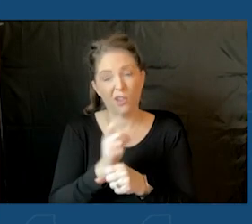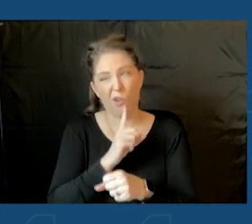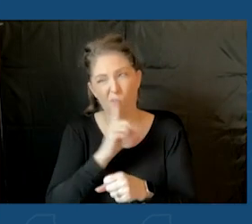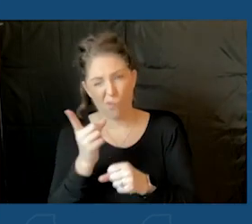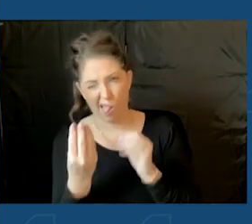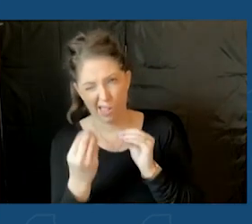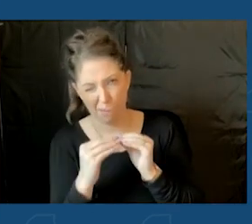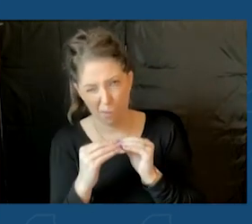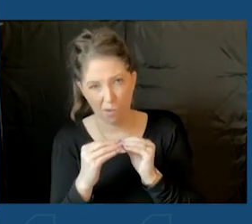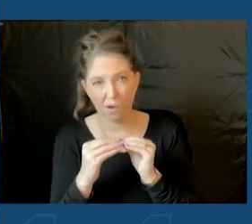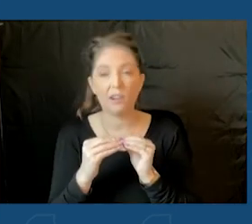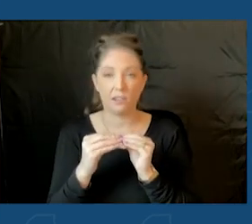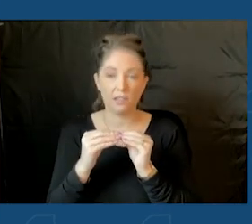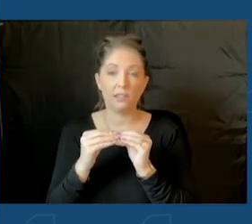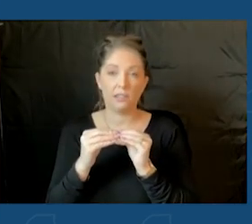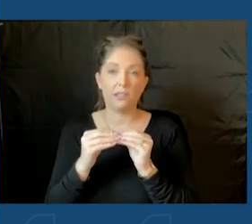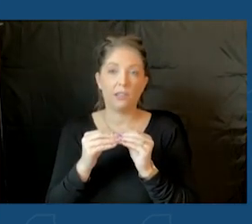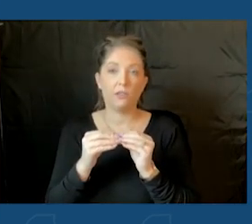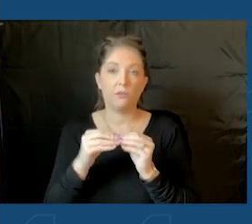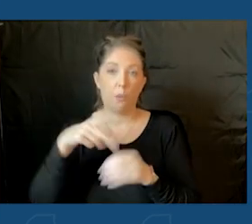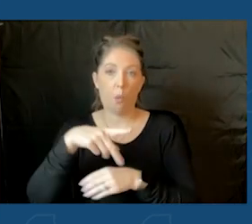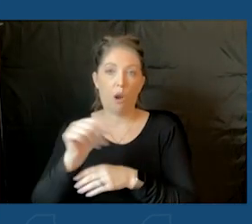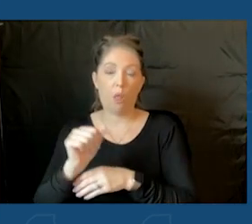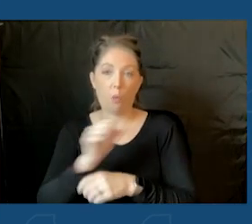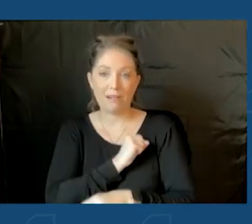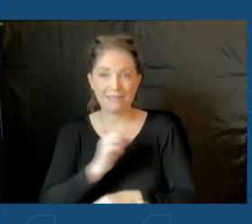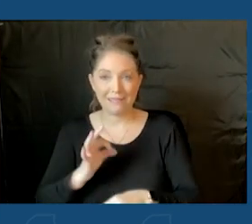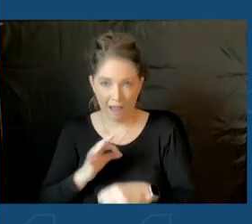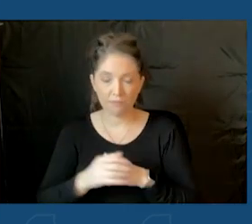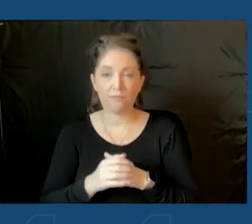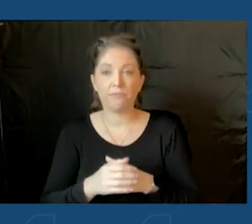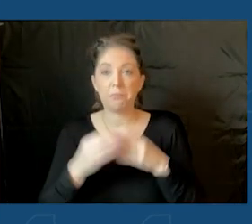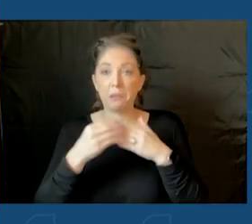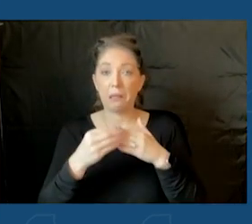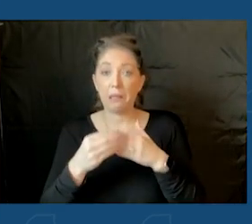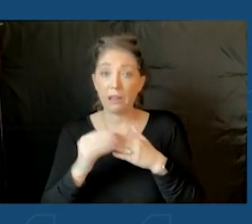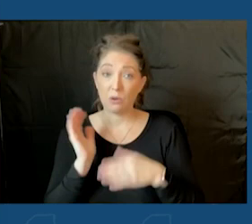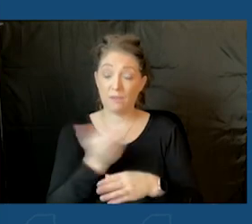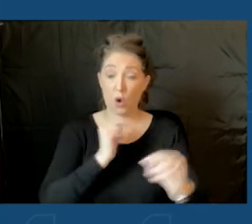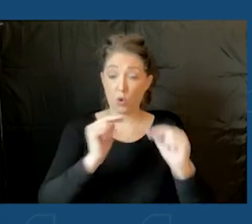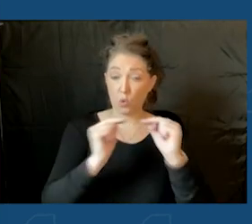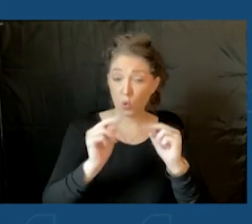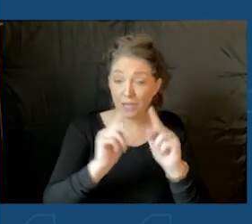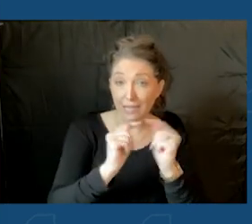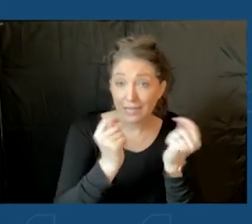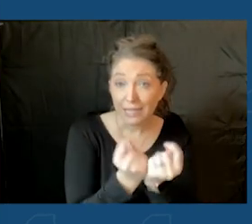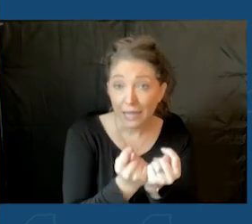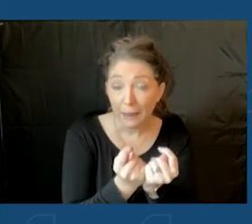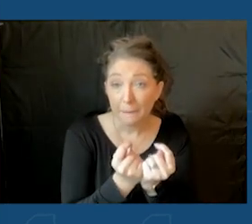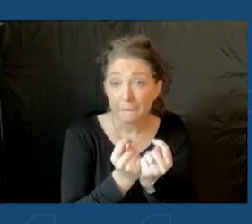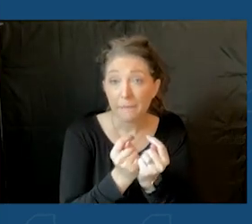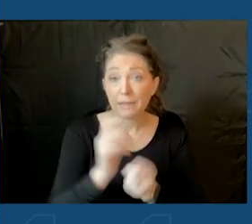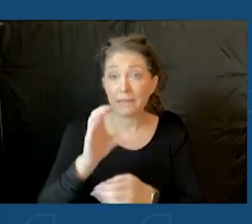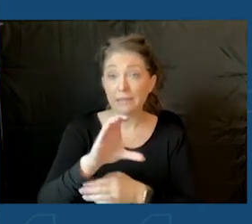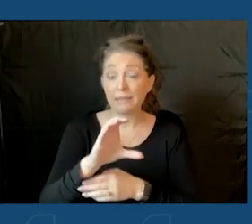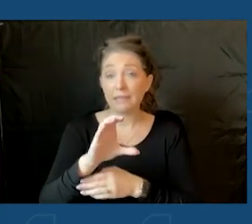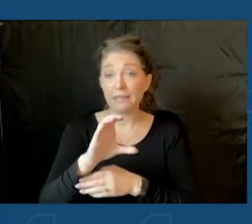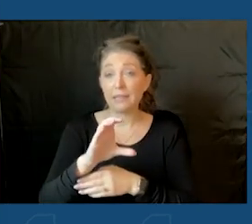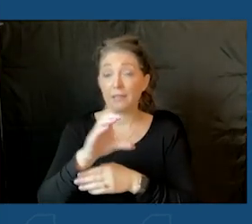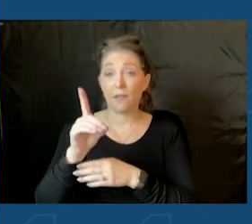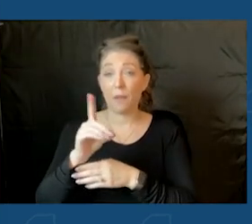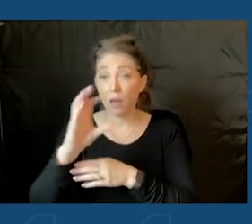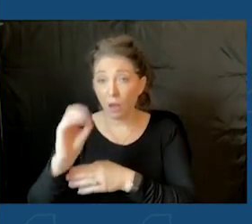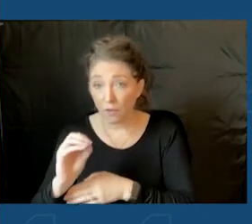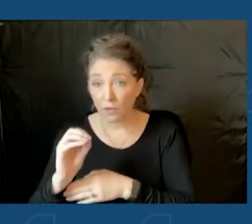working on this, of the Port Authority staff. The leaders of our negotiating team, Chief Development Officer Derek Utter and our Chief